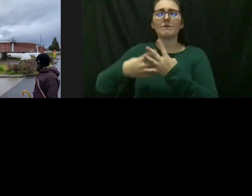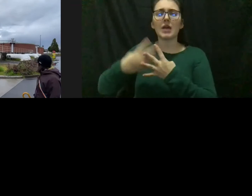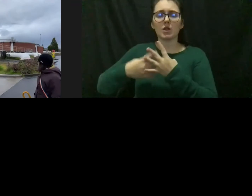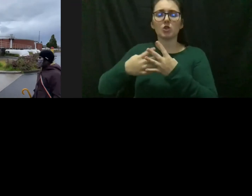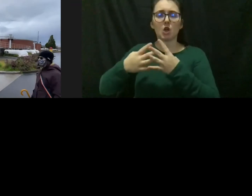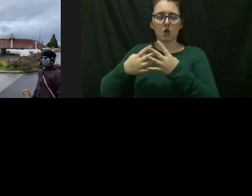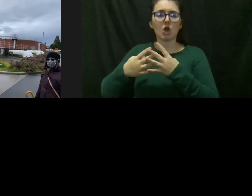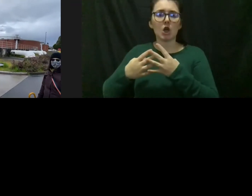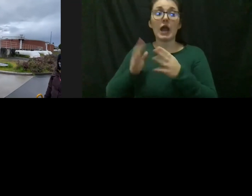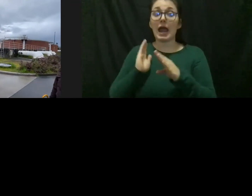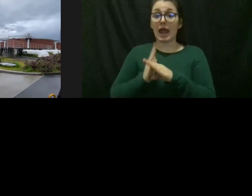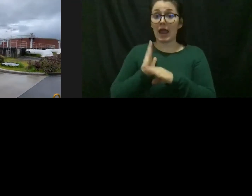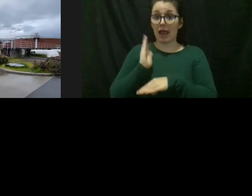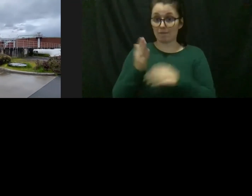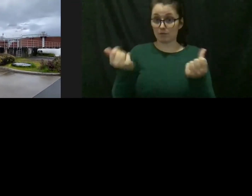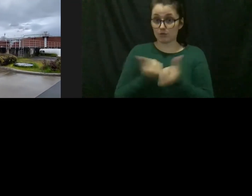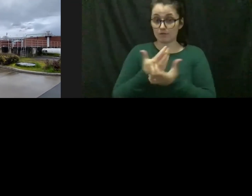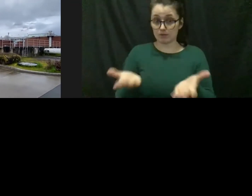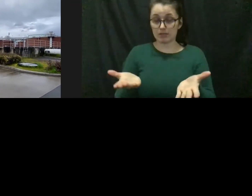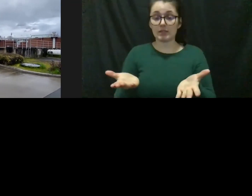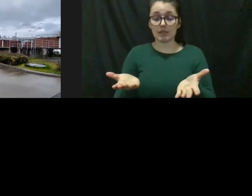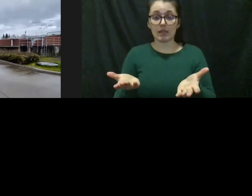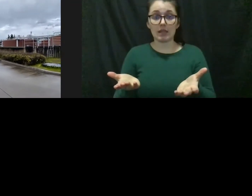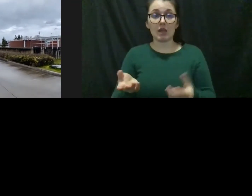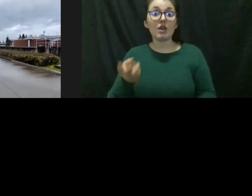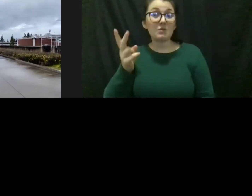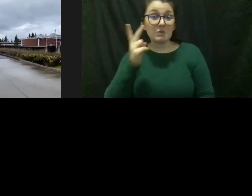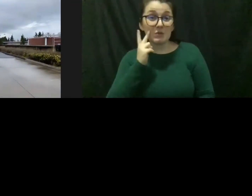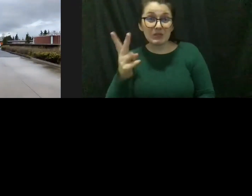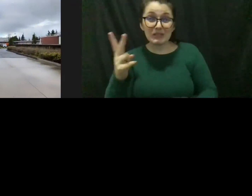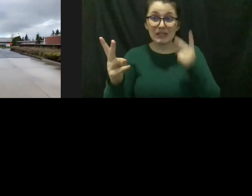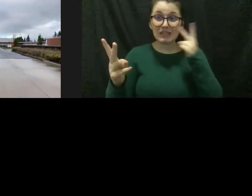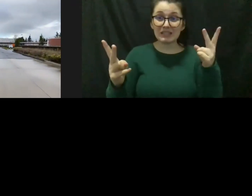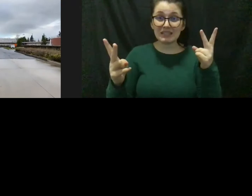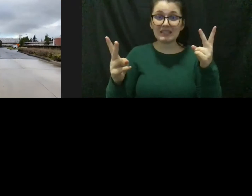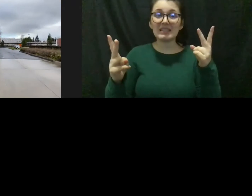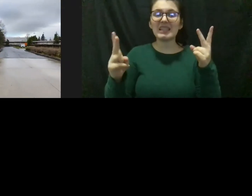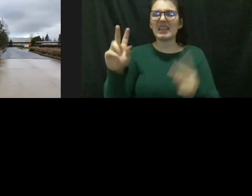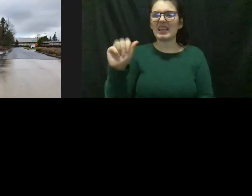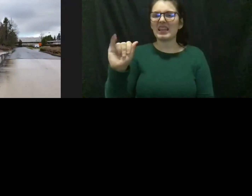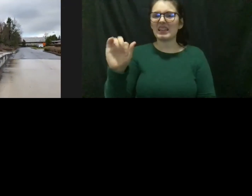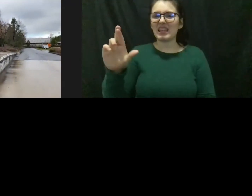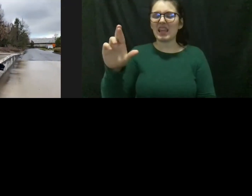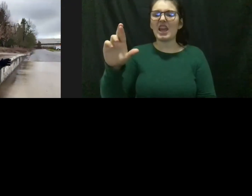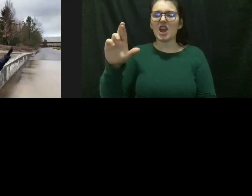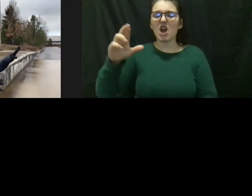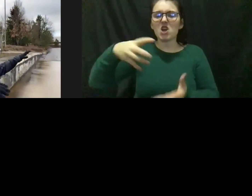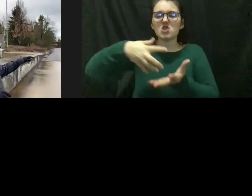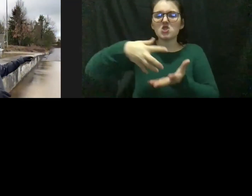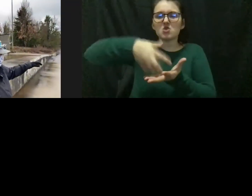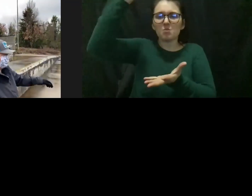plant, all the white pipes you see, we're actually pulling off odorous air from the system and all